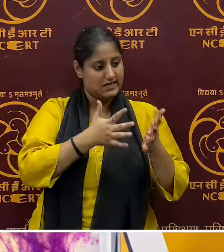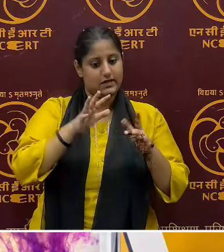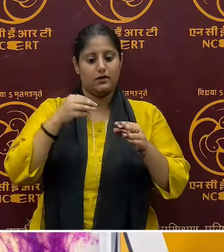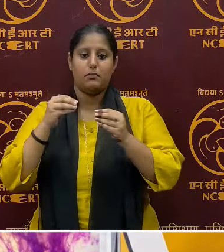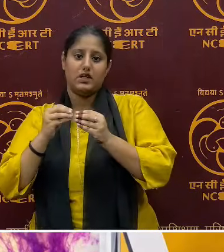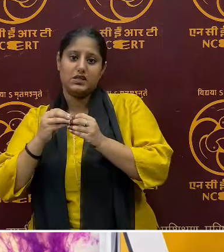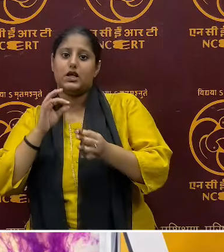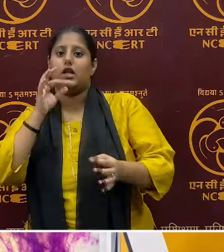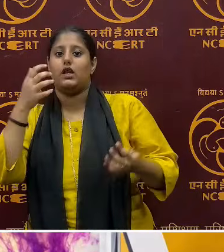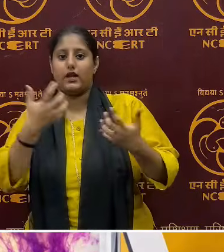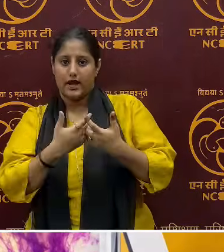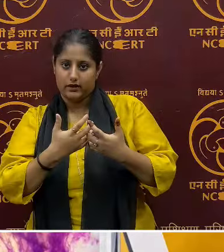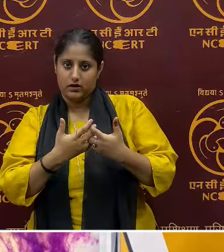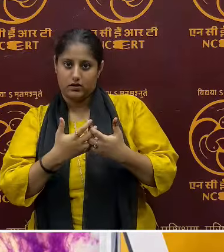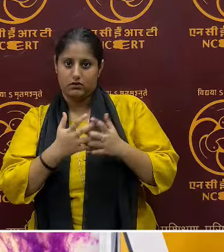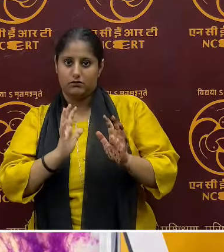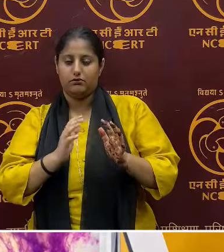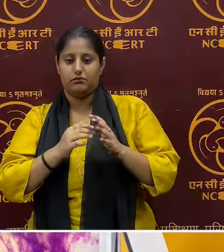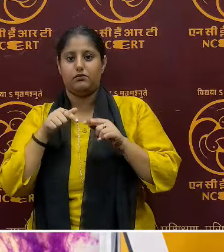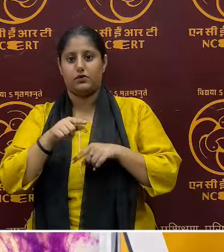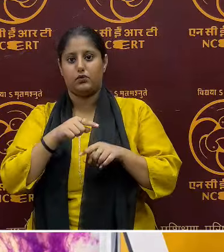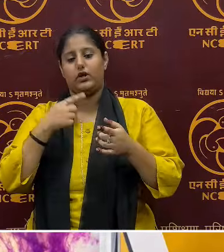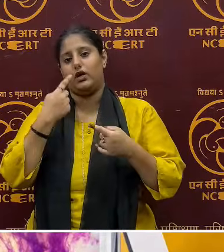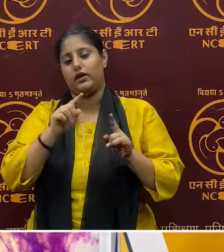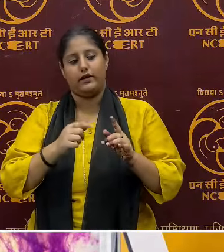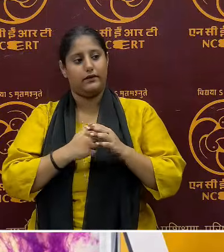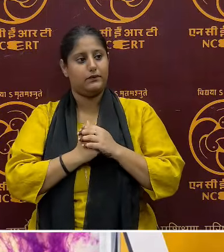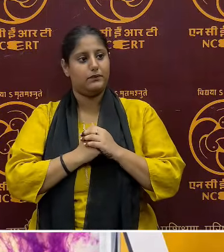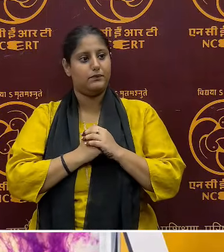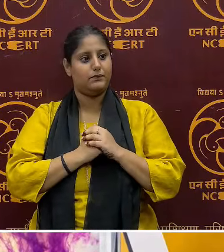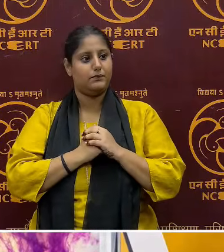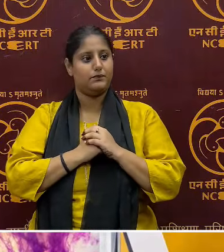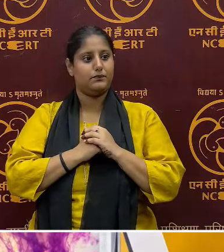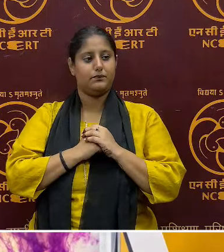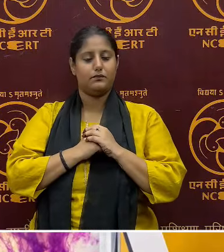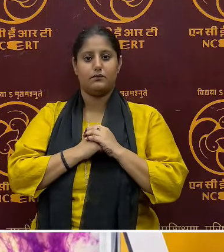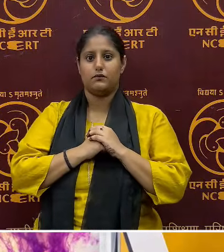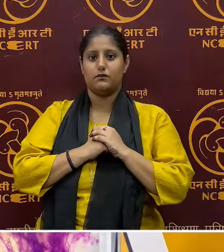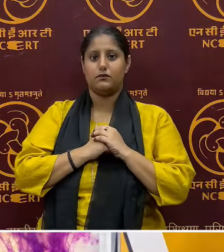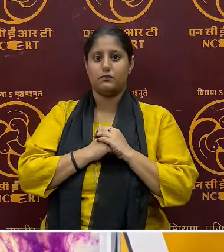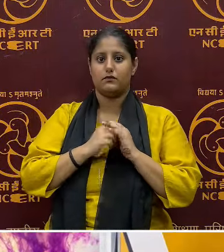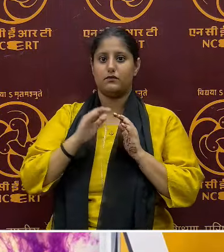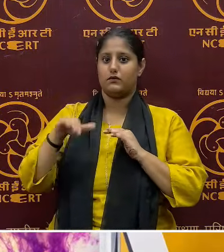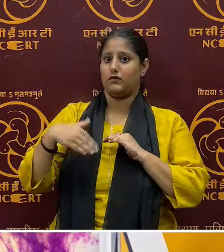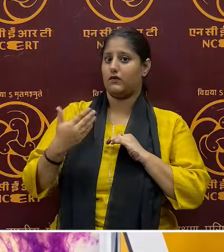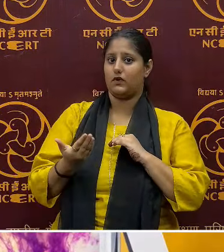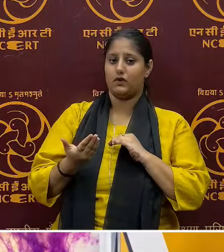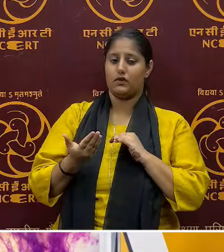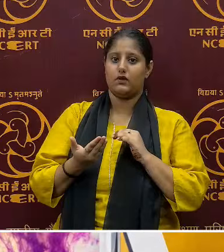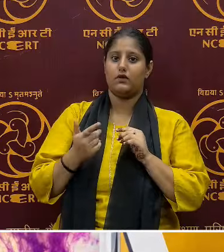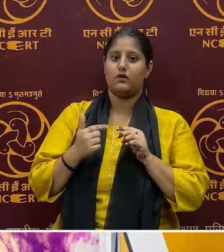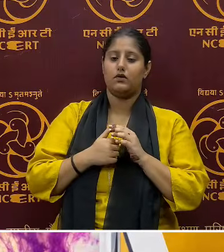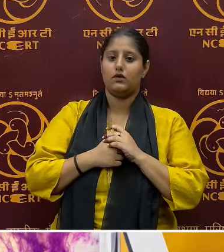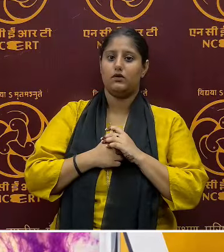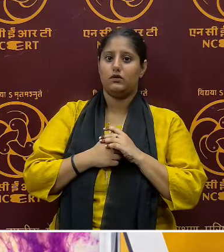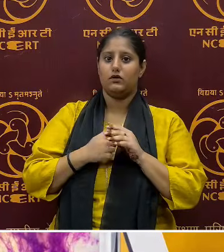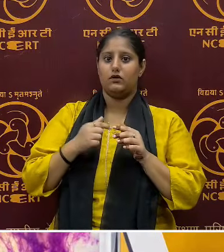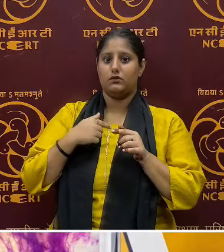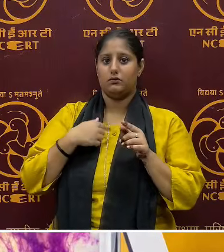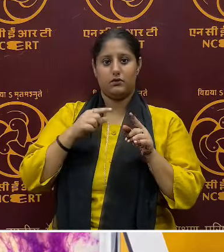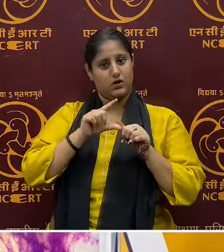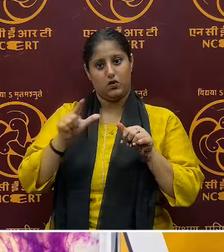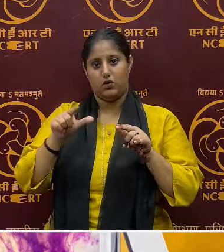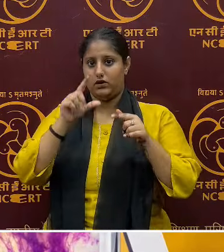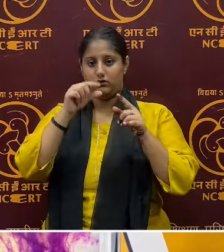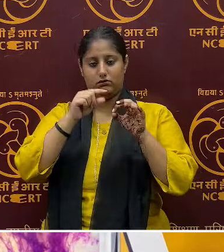react with base. So this is the correct one. Now the next question. Okay, we have performed all the